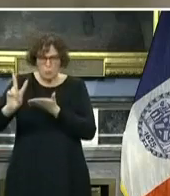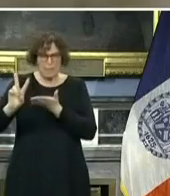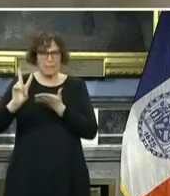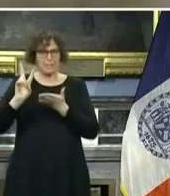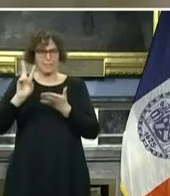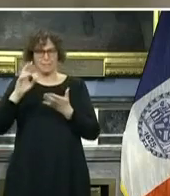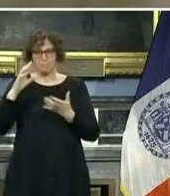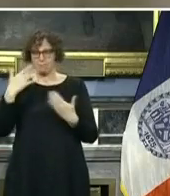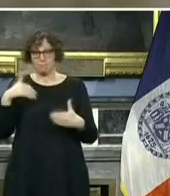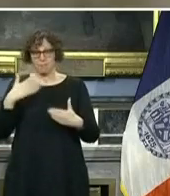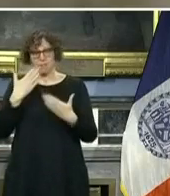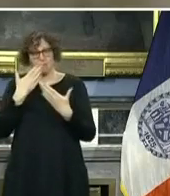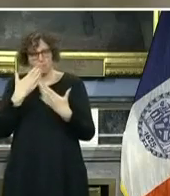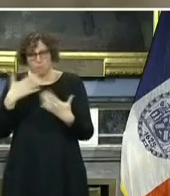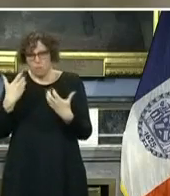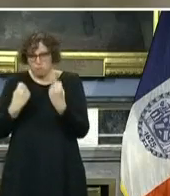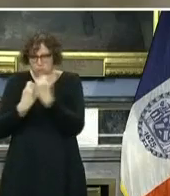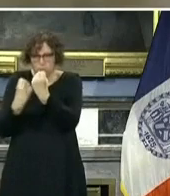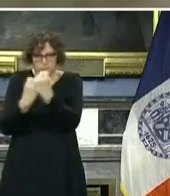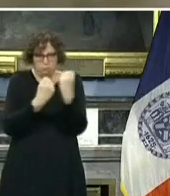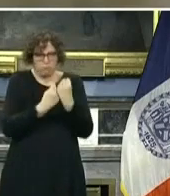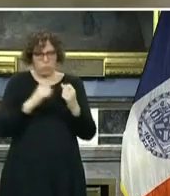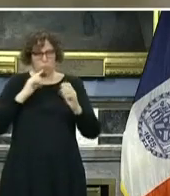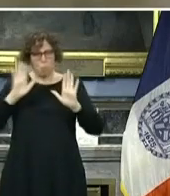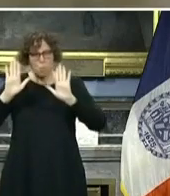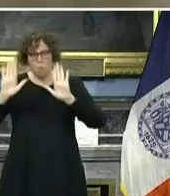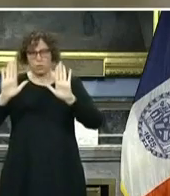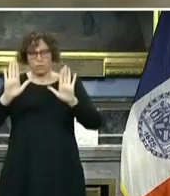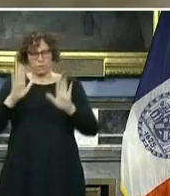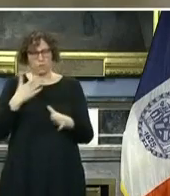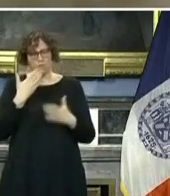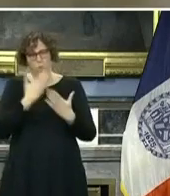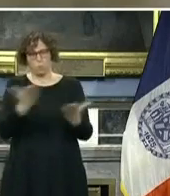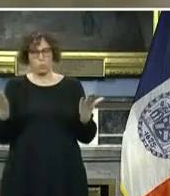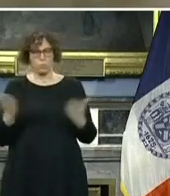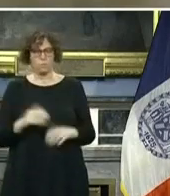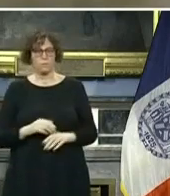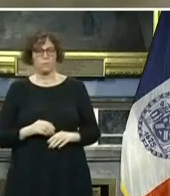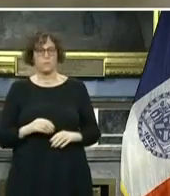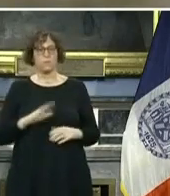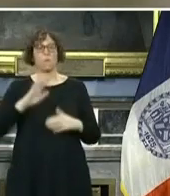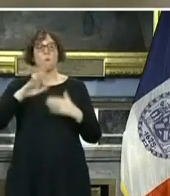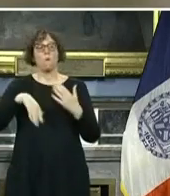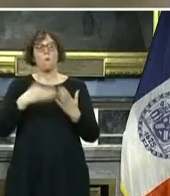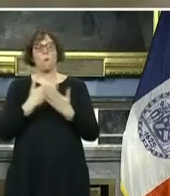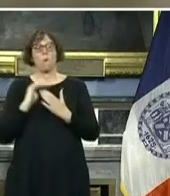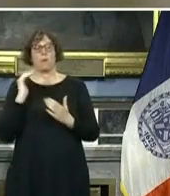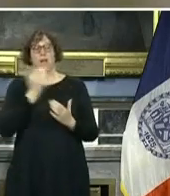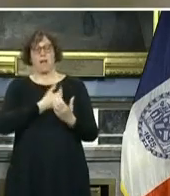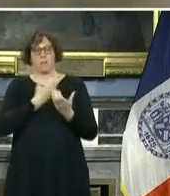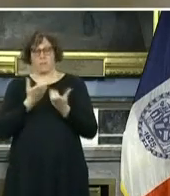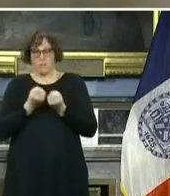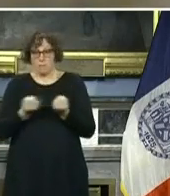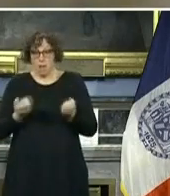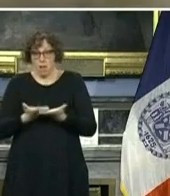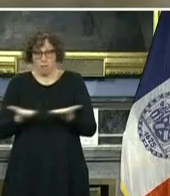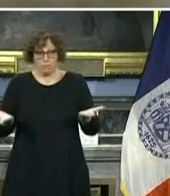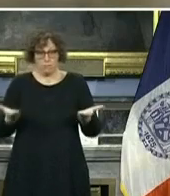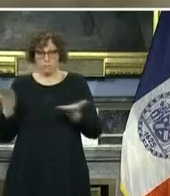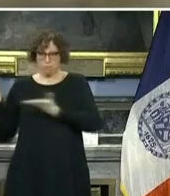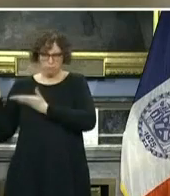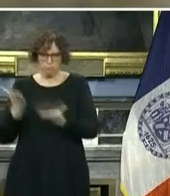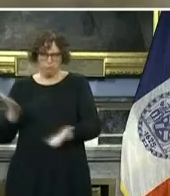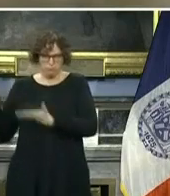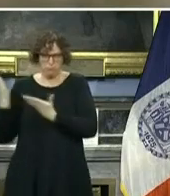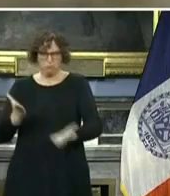domestic supply chain, such as MMI Textiles and Tweave, but from resources right here within the city itself, including Brookwood and Vartest